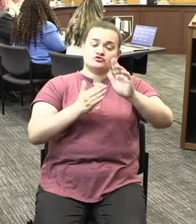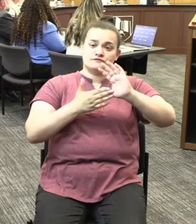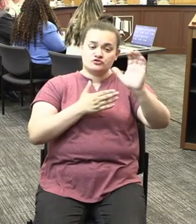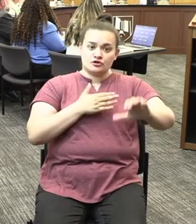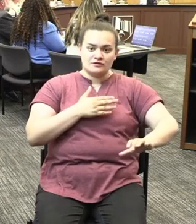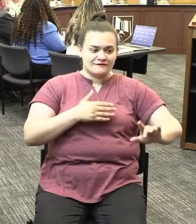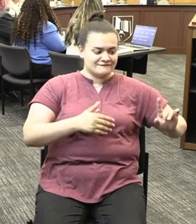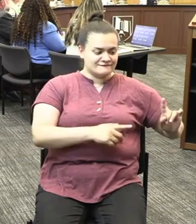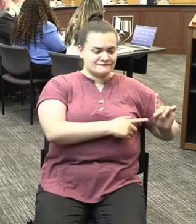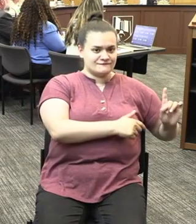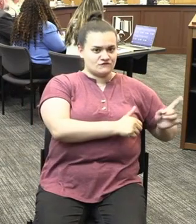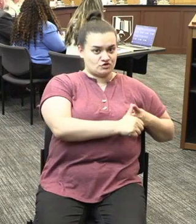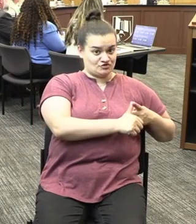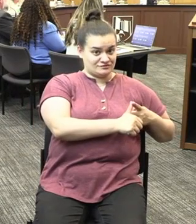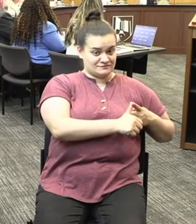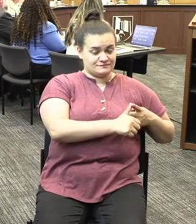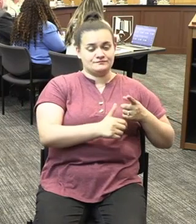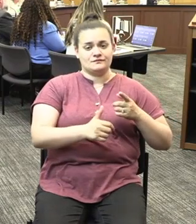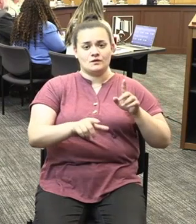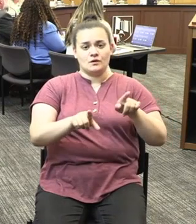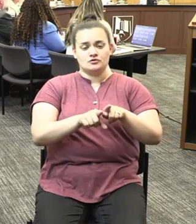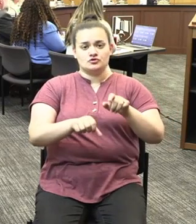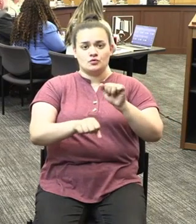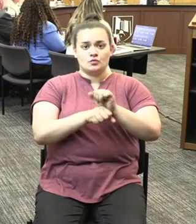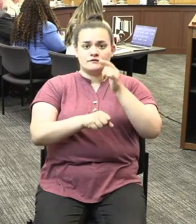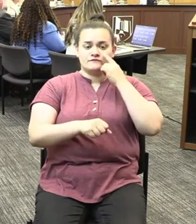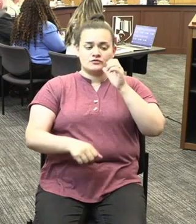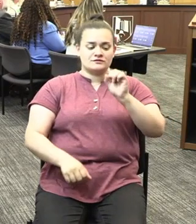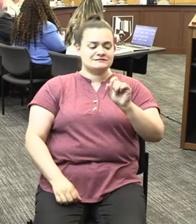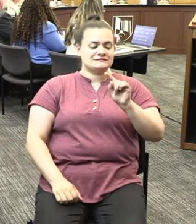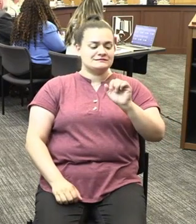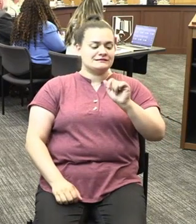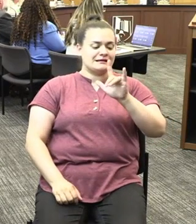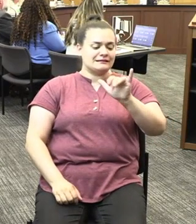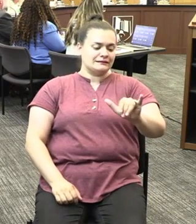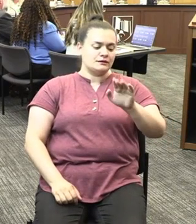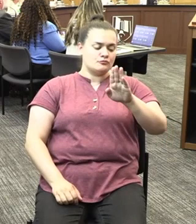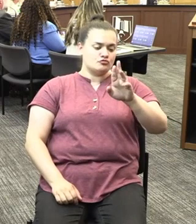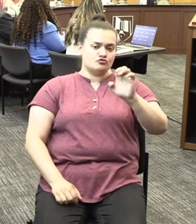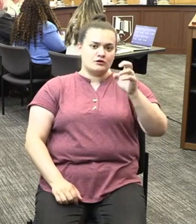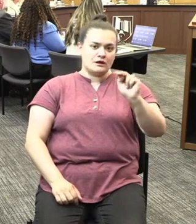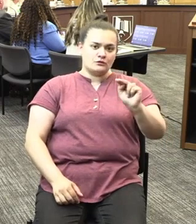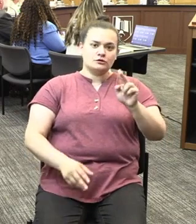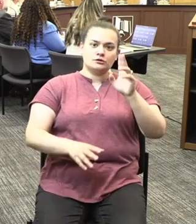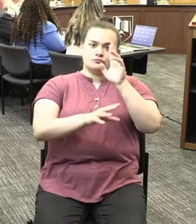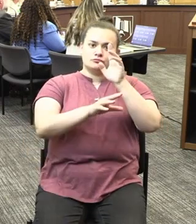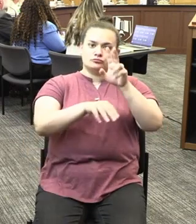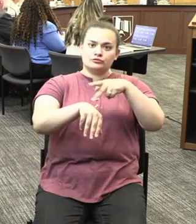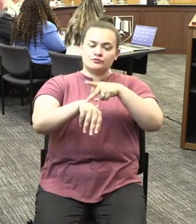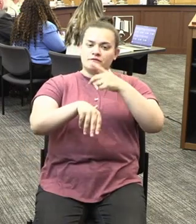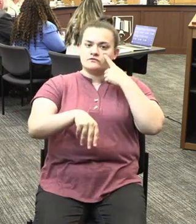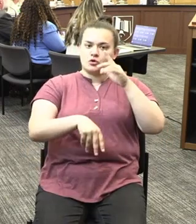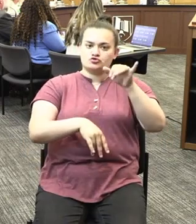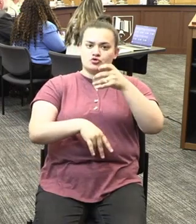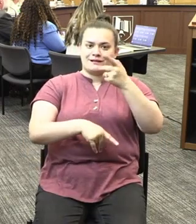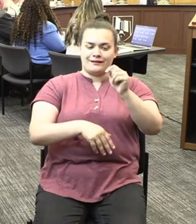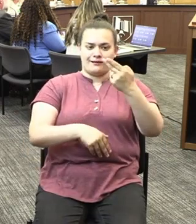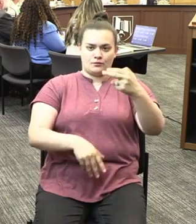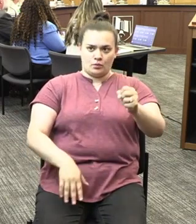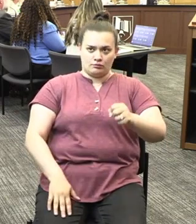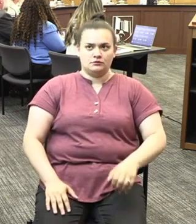Keyword first. He also worked with Stanley Brown, who was the principal of Joliet High School. And there's some